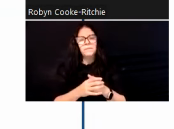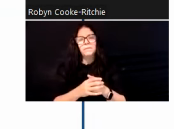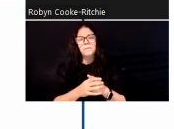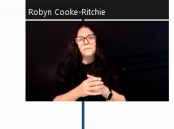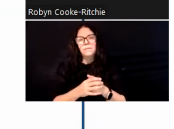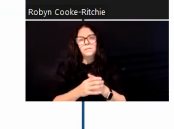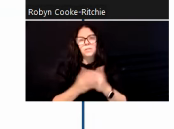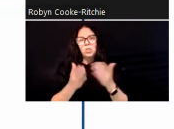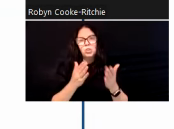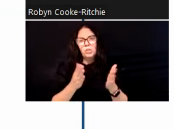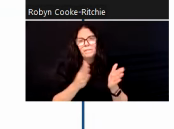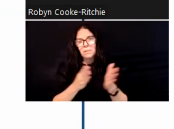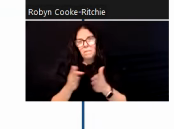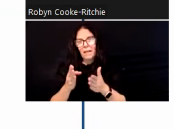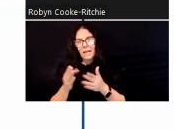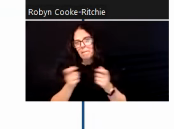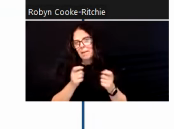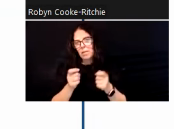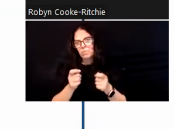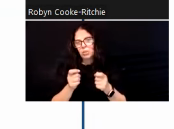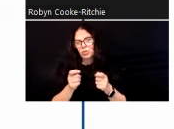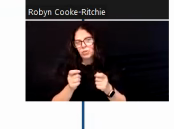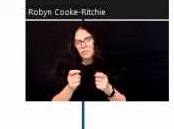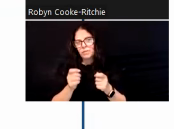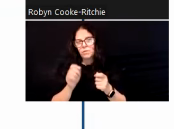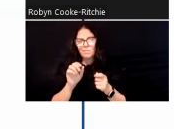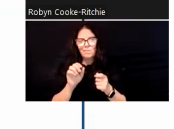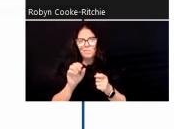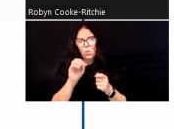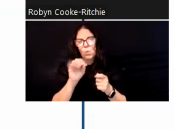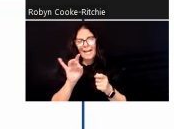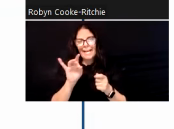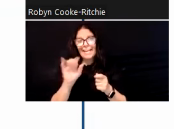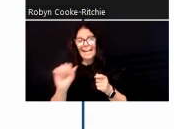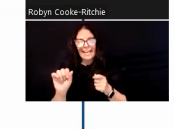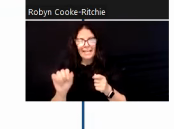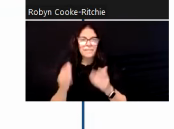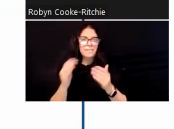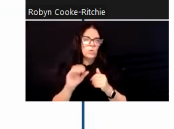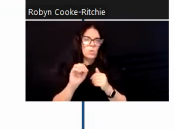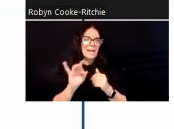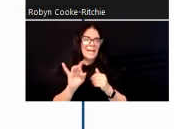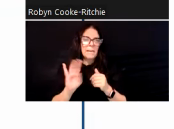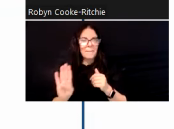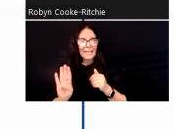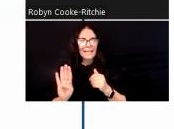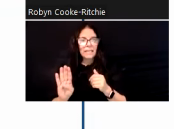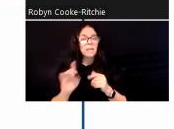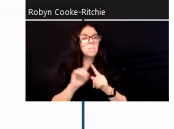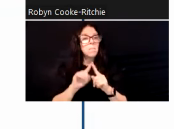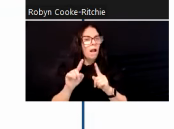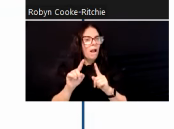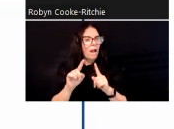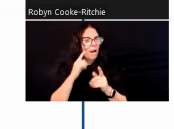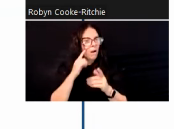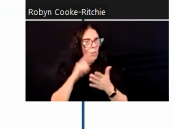Service Plan Management Chapter 08A and 08B. Notice, though, that there's